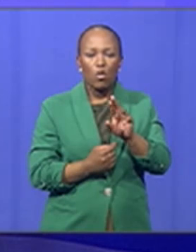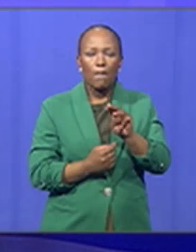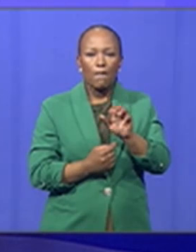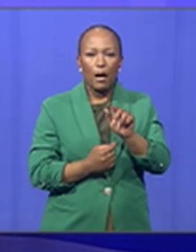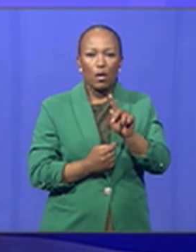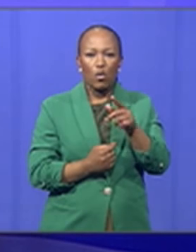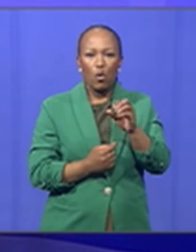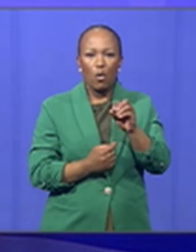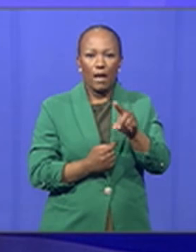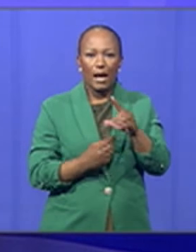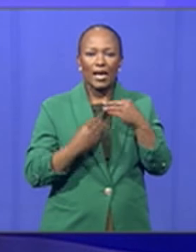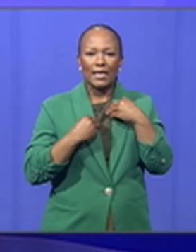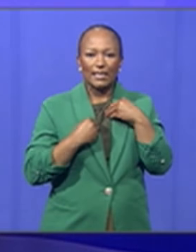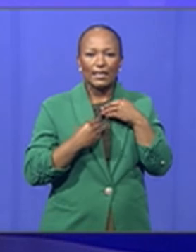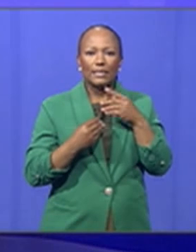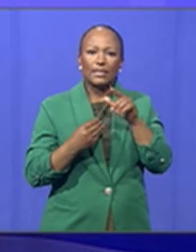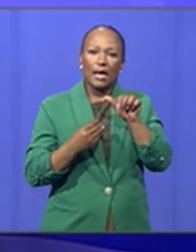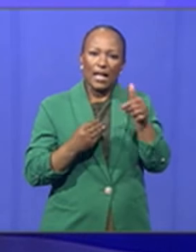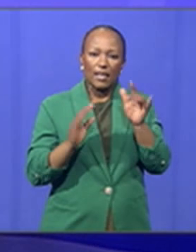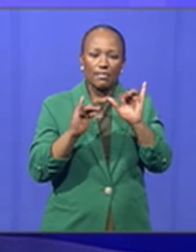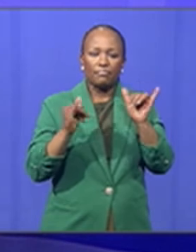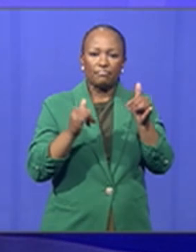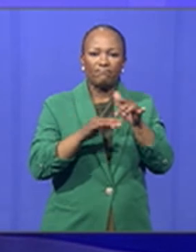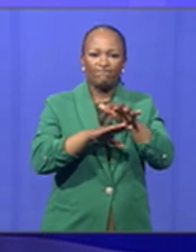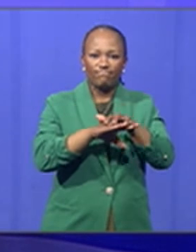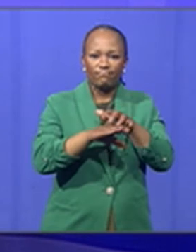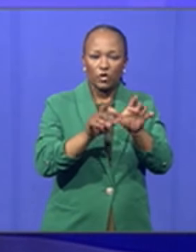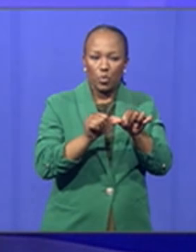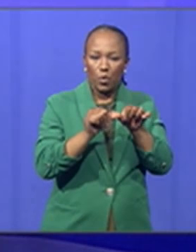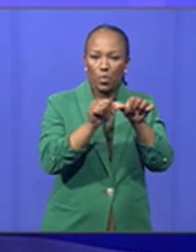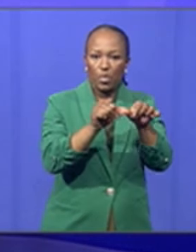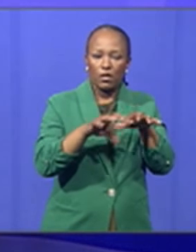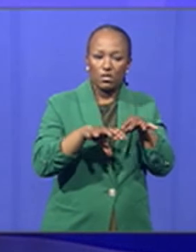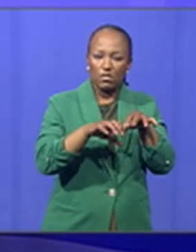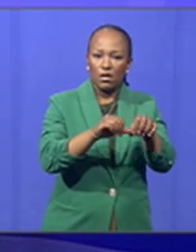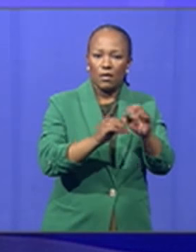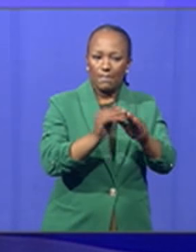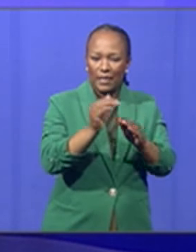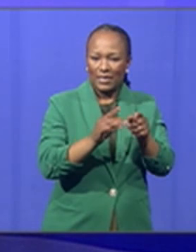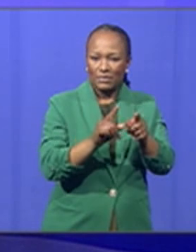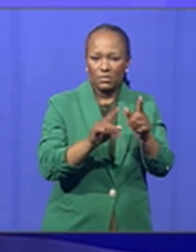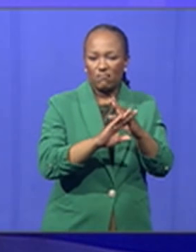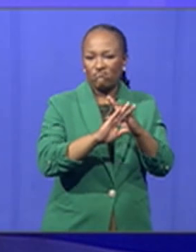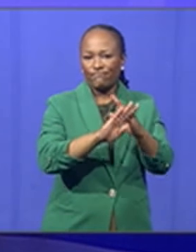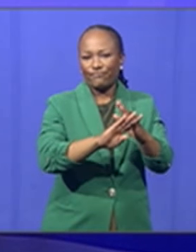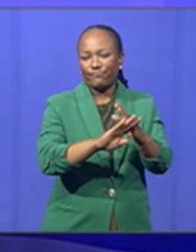Asset Management Company le balemi ba selegae go tšwela pele ka maano a go aga lefelong leo.